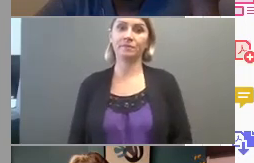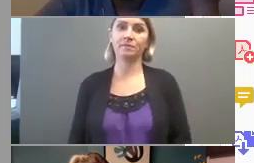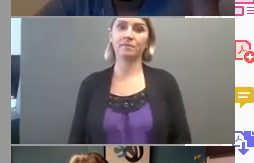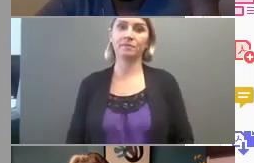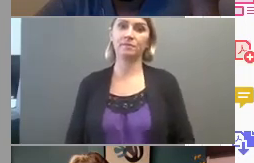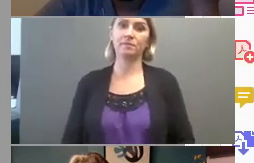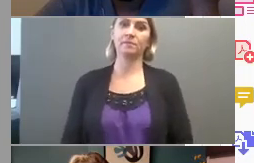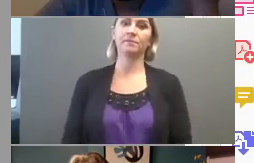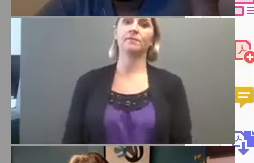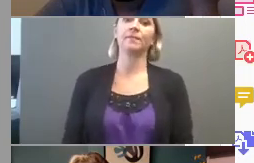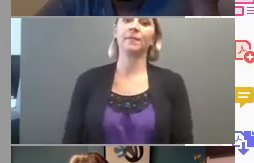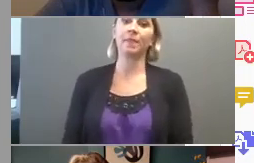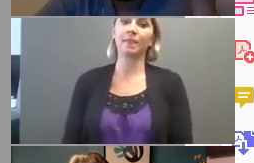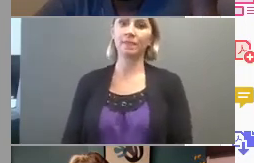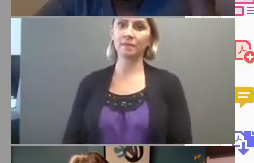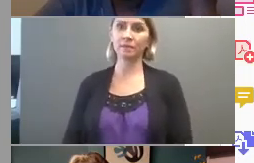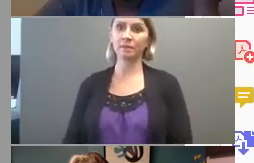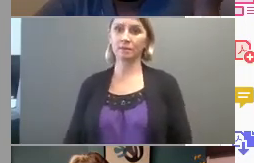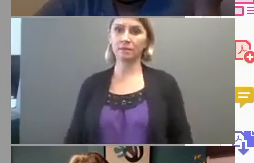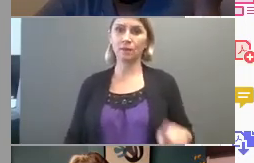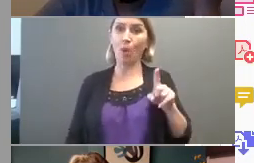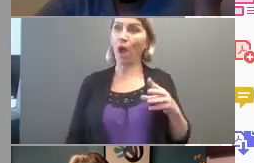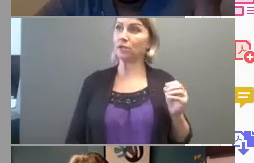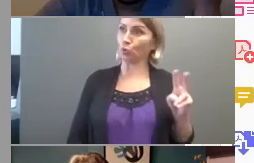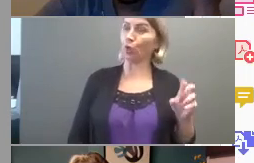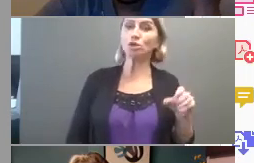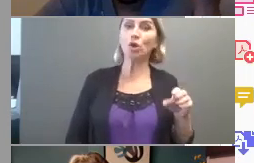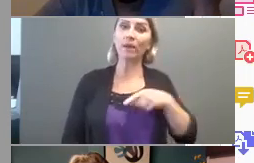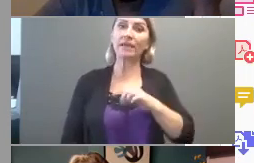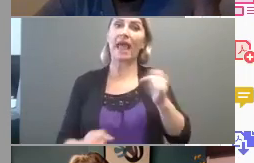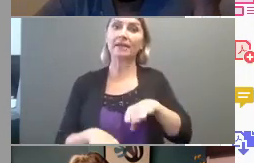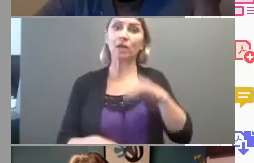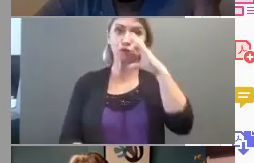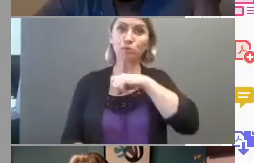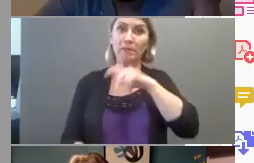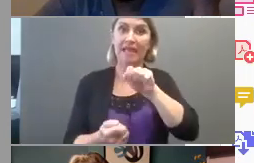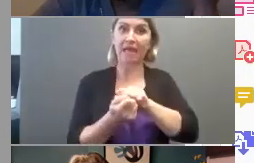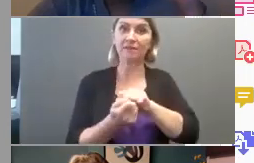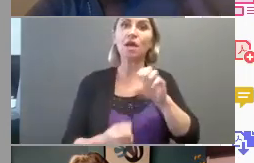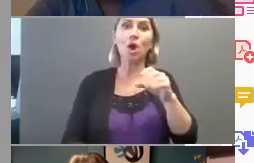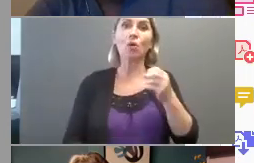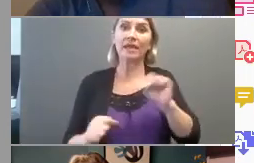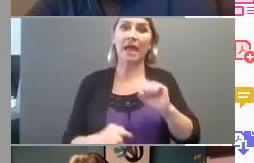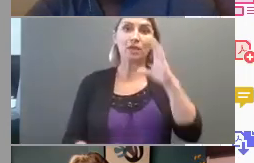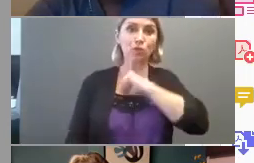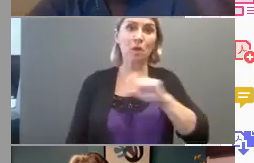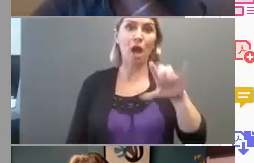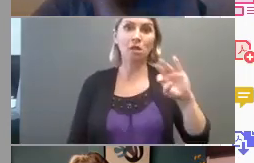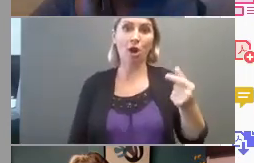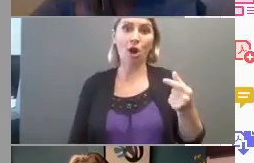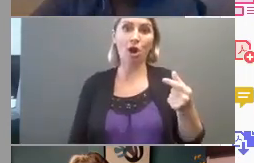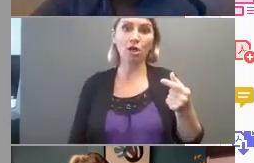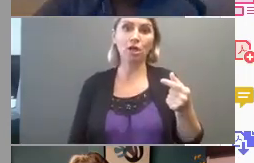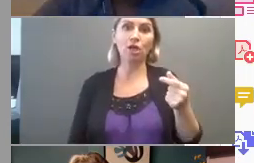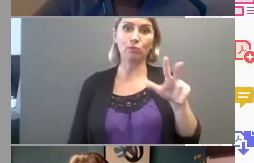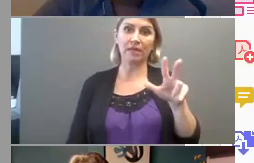One, two, any other answers? 1 and 2. So we can assume, exactly, right? So we can assume that log 3 lies between 1